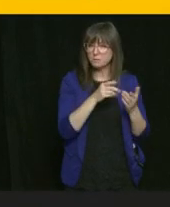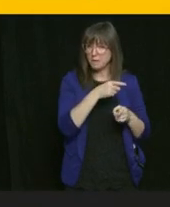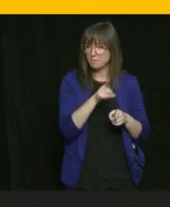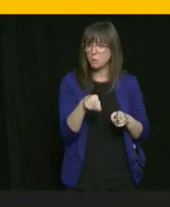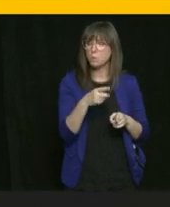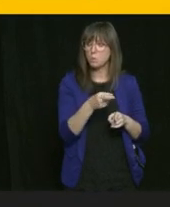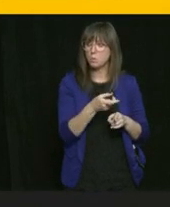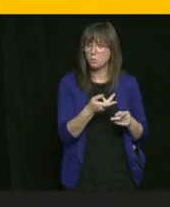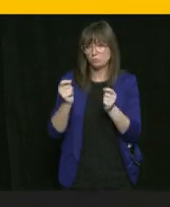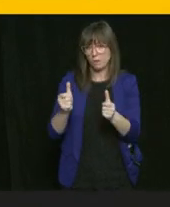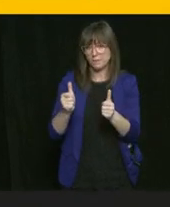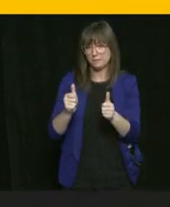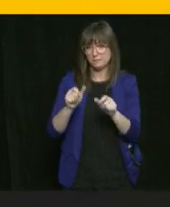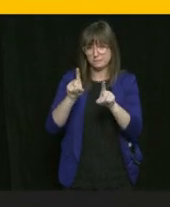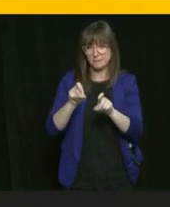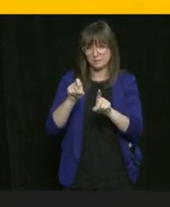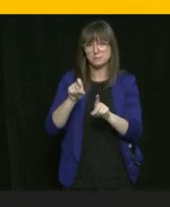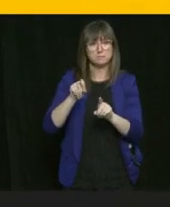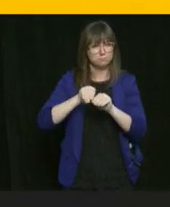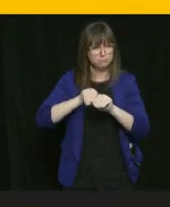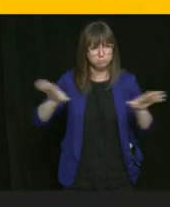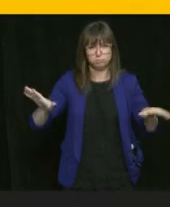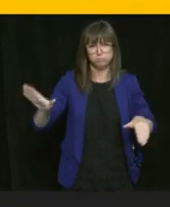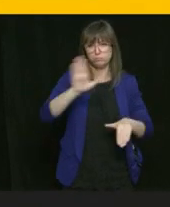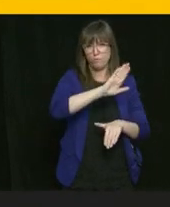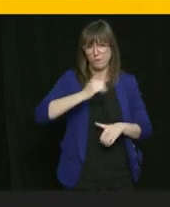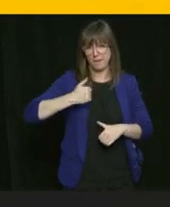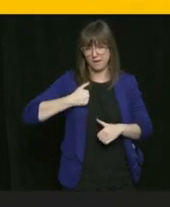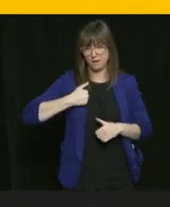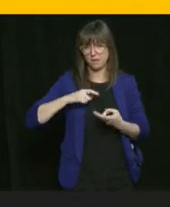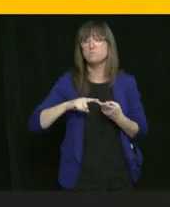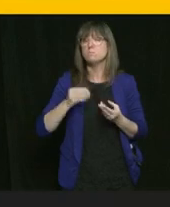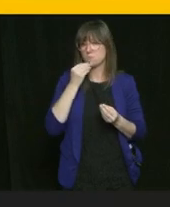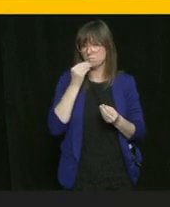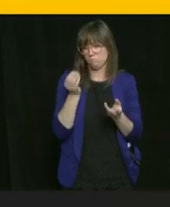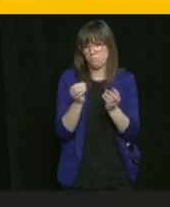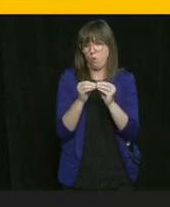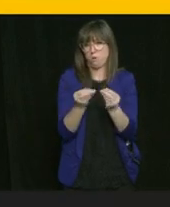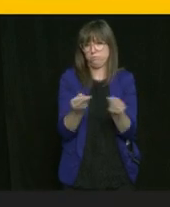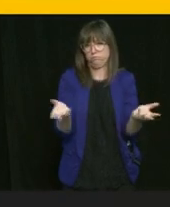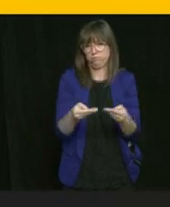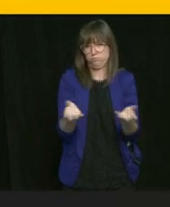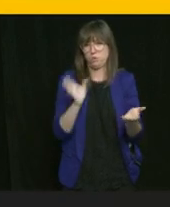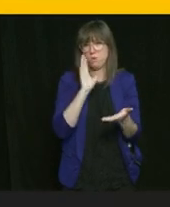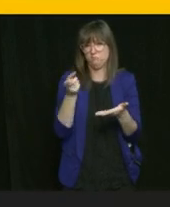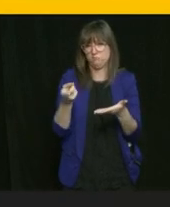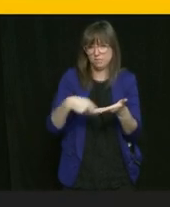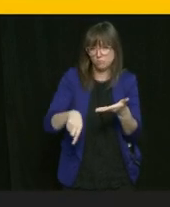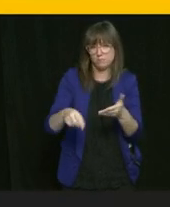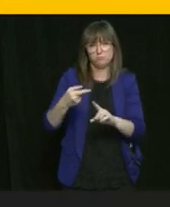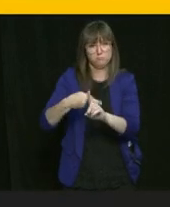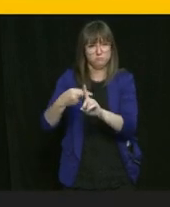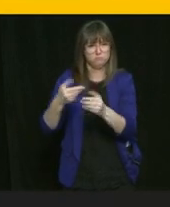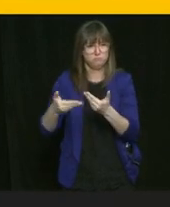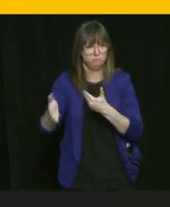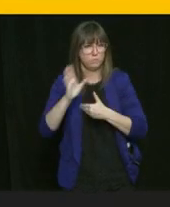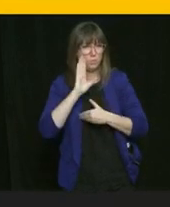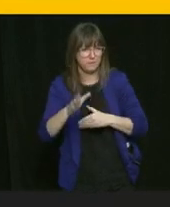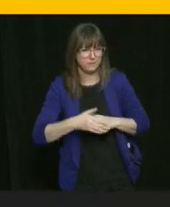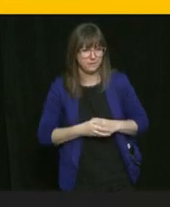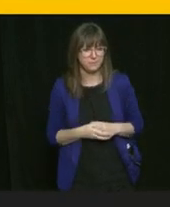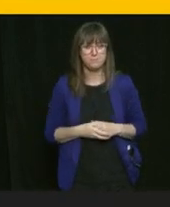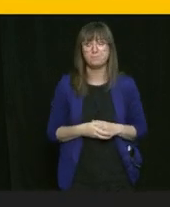hard. Indigenous country, and there will be more to come in the next weeks and months. It's been tough for everyone, but for